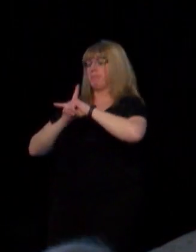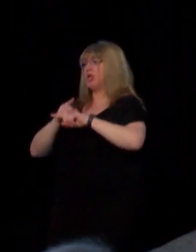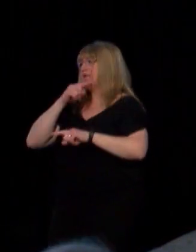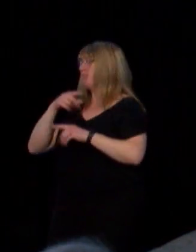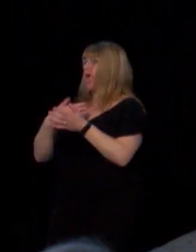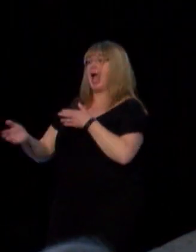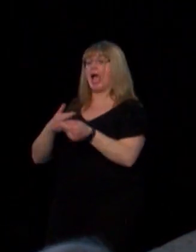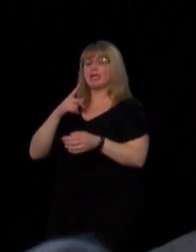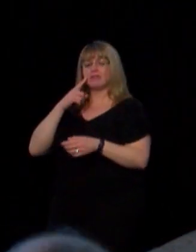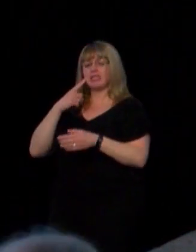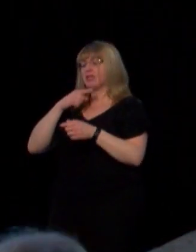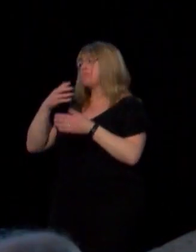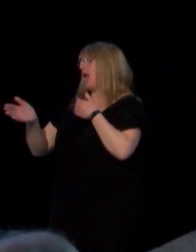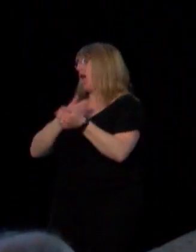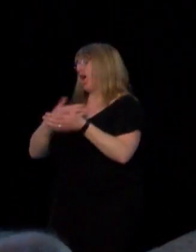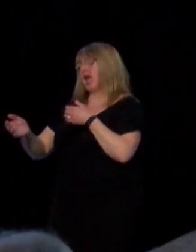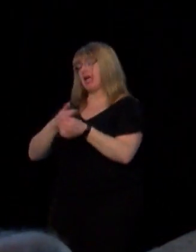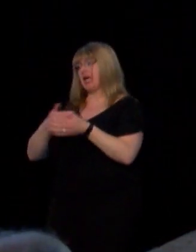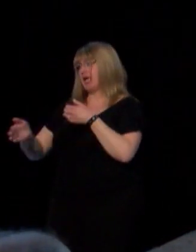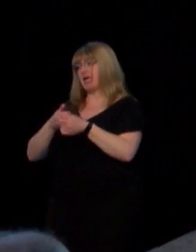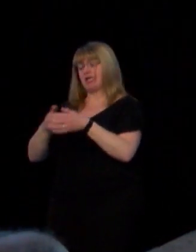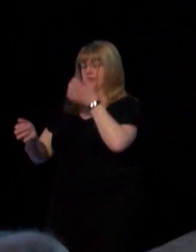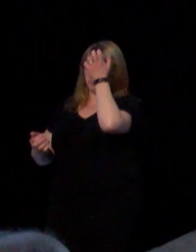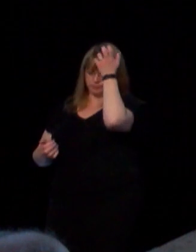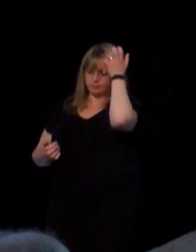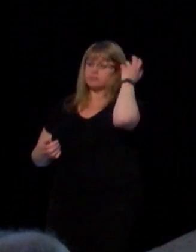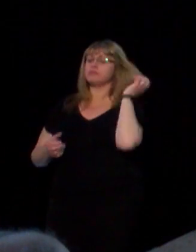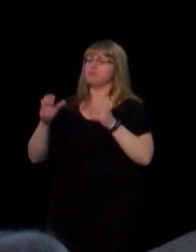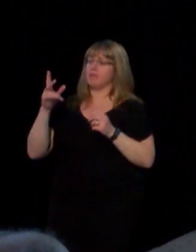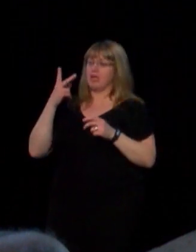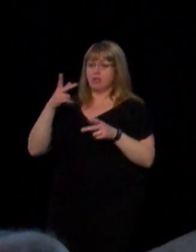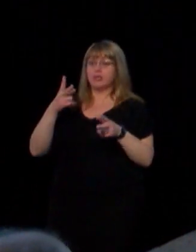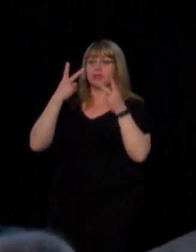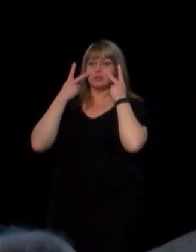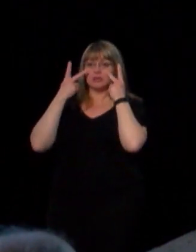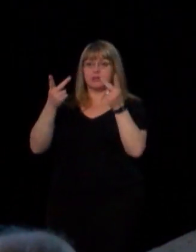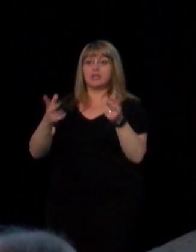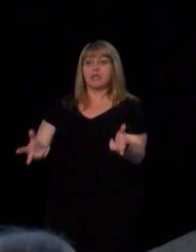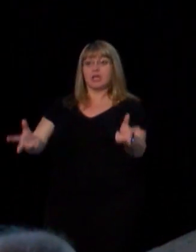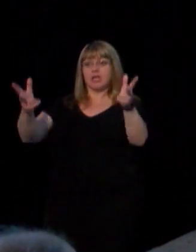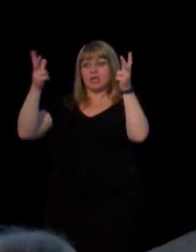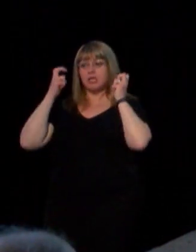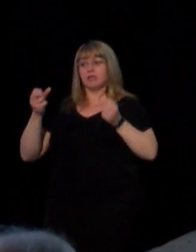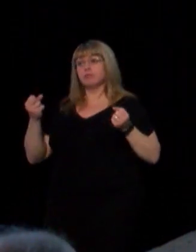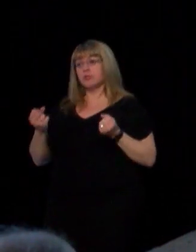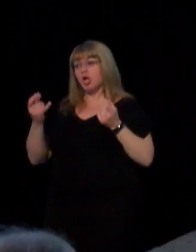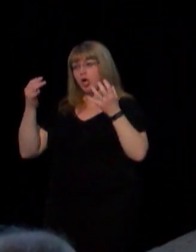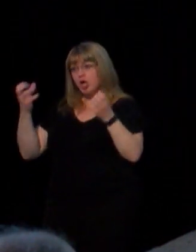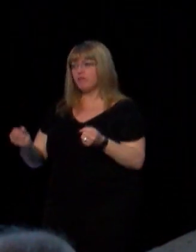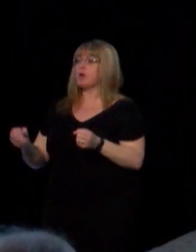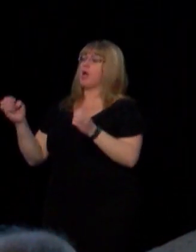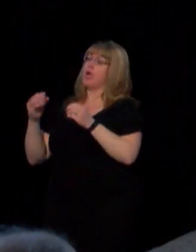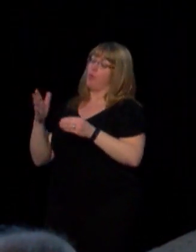children. The representation of information through seeing, hearing, and movement lead to more